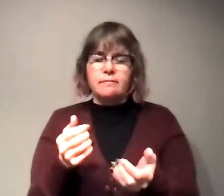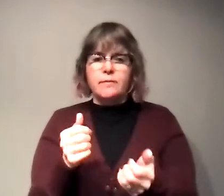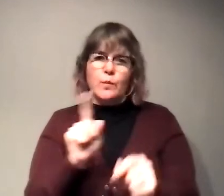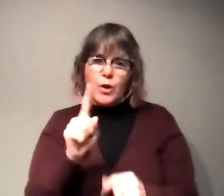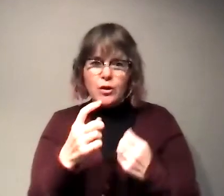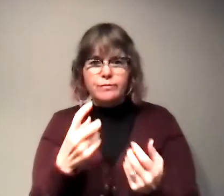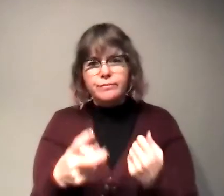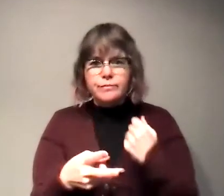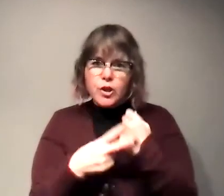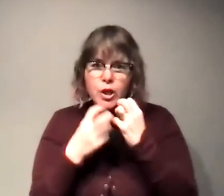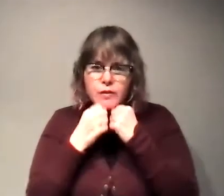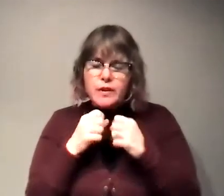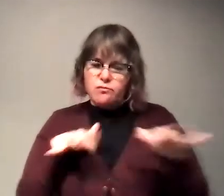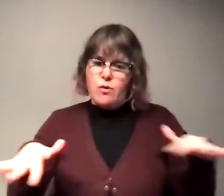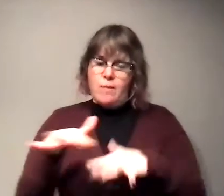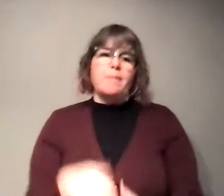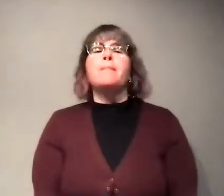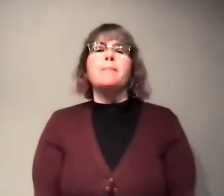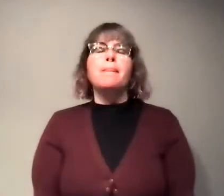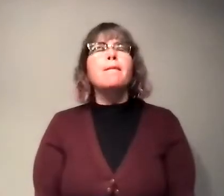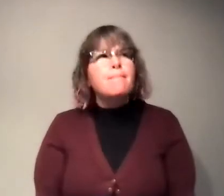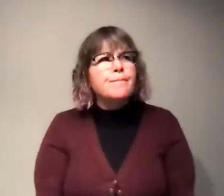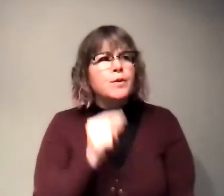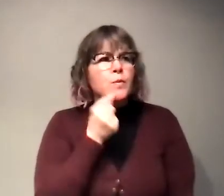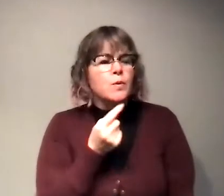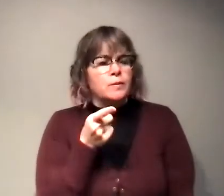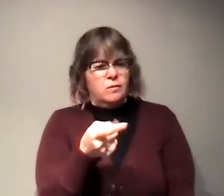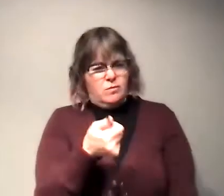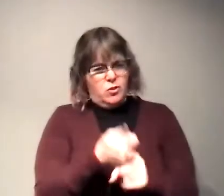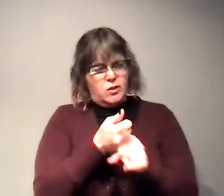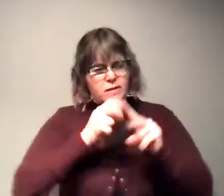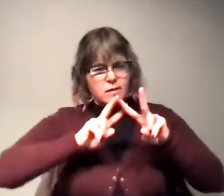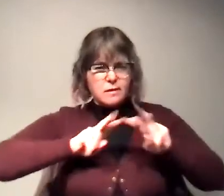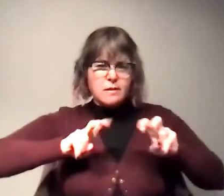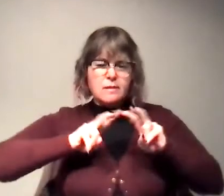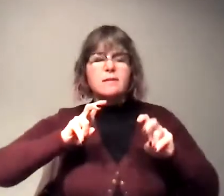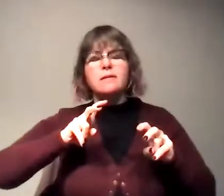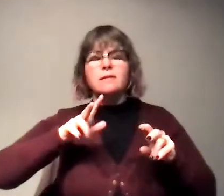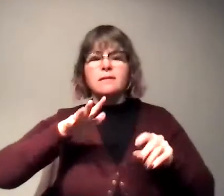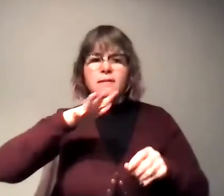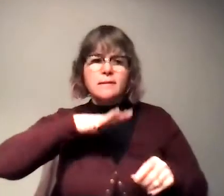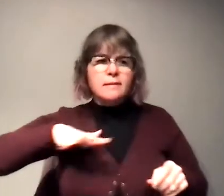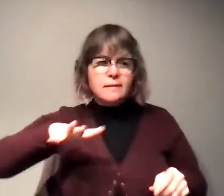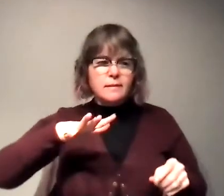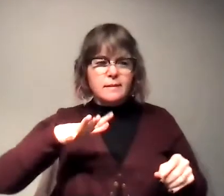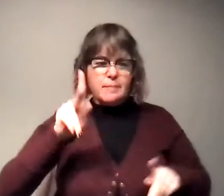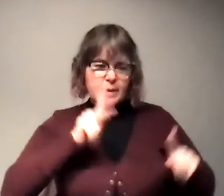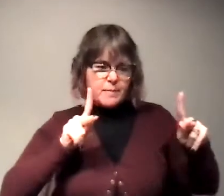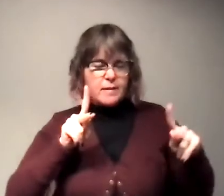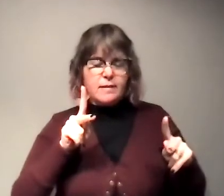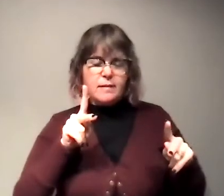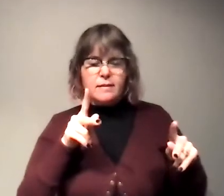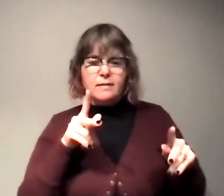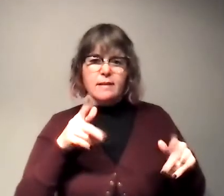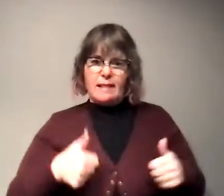ground. Very, very cool. So when you are looking at like areas that humans have are hanging out in a